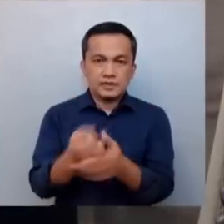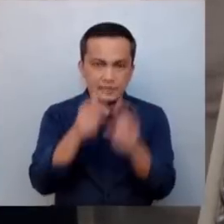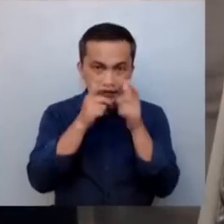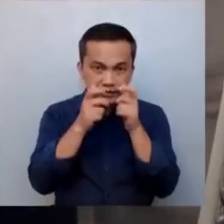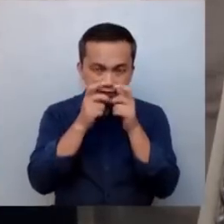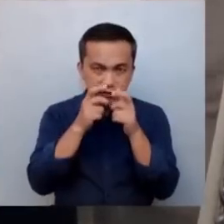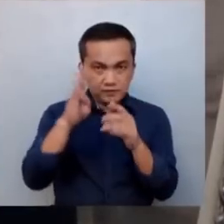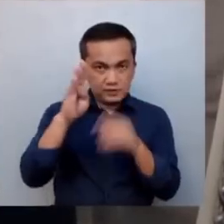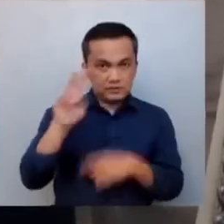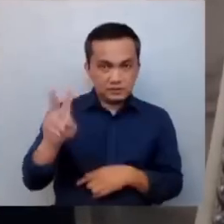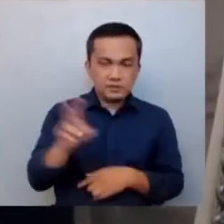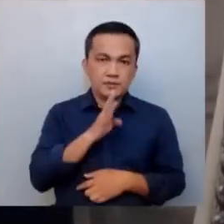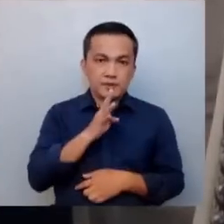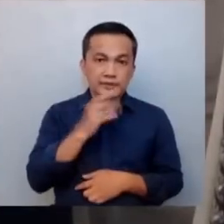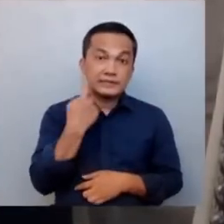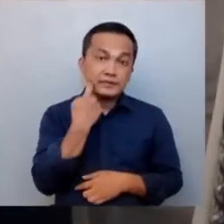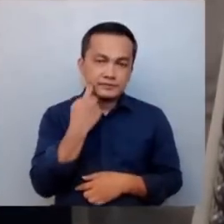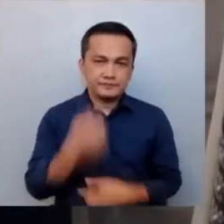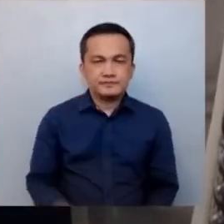Marcos Jr. said a while ago.